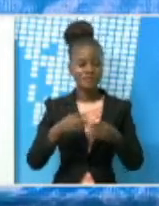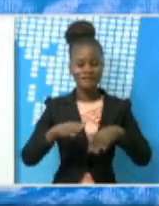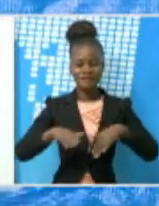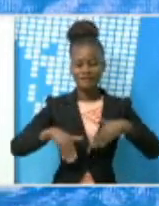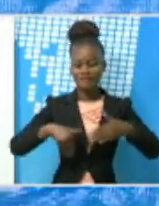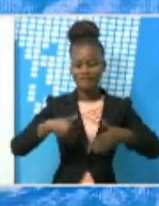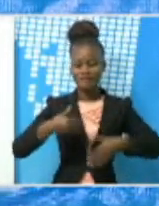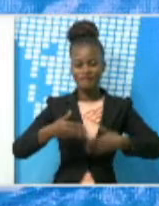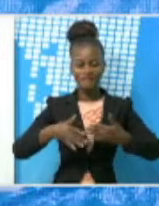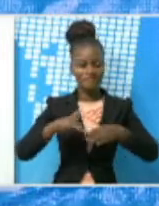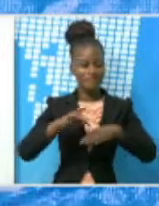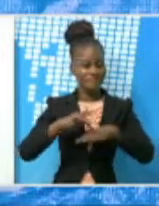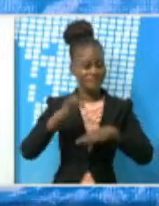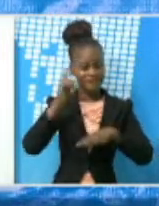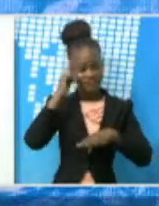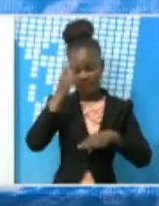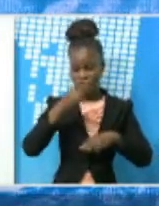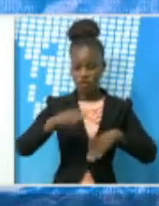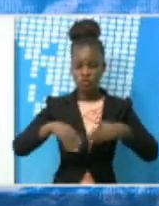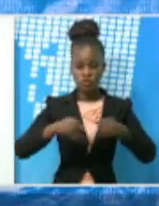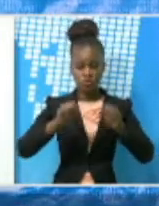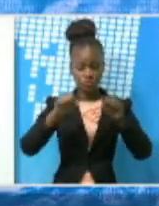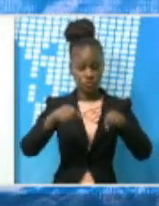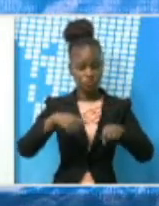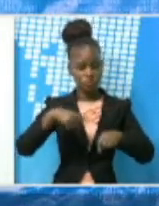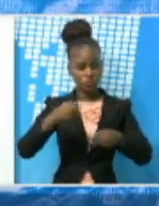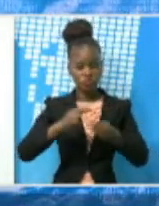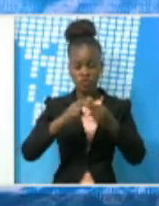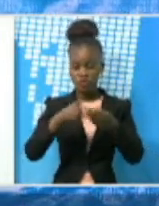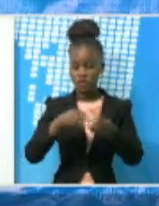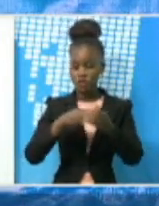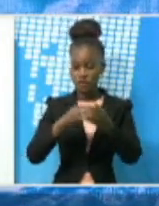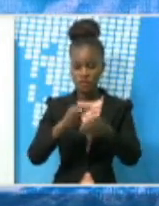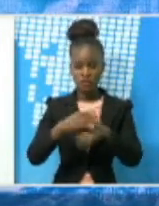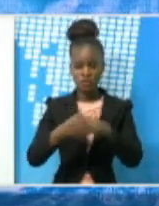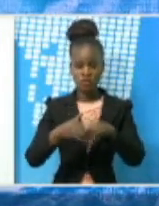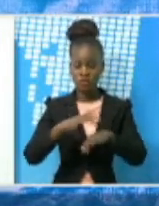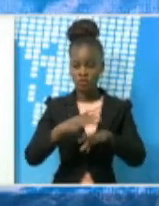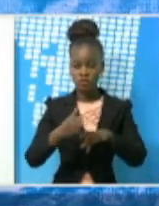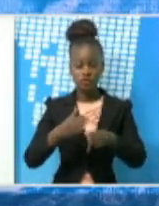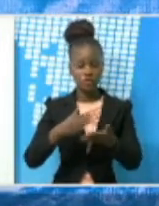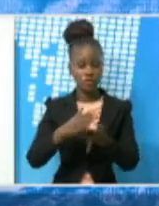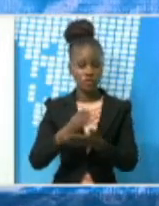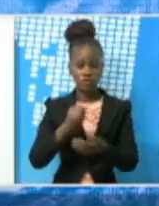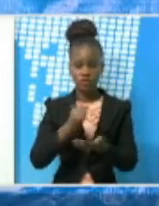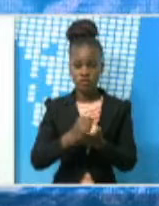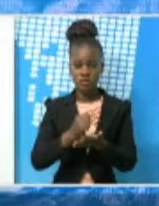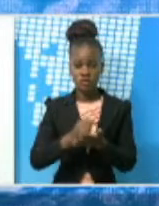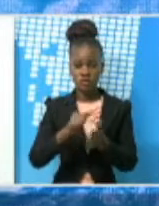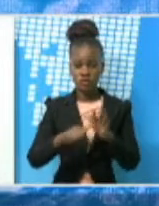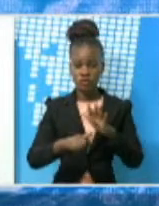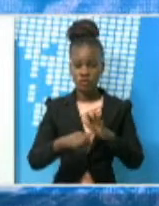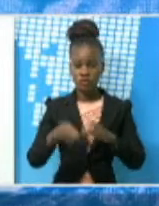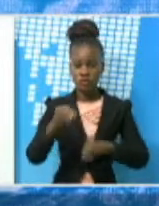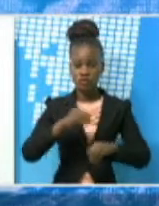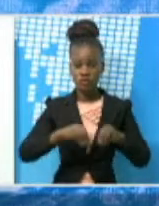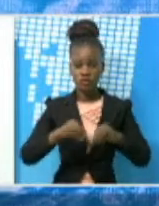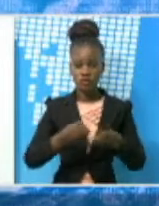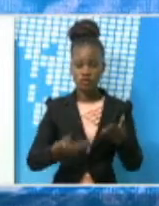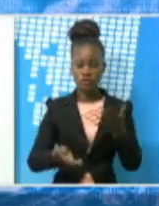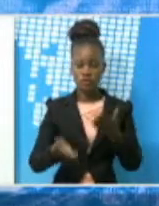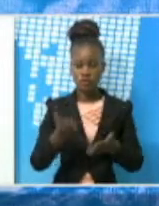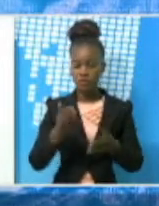government was able to take this bold step of making sure that the bank is not underfunded and it meets